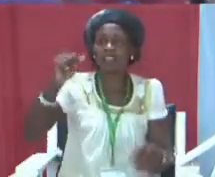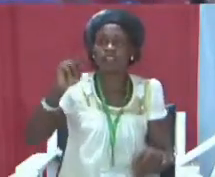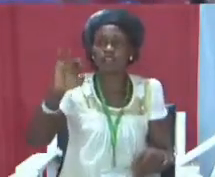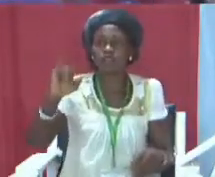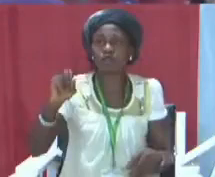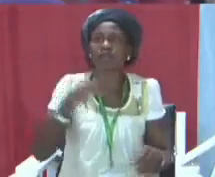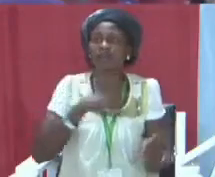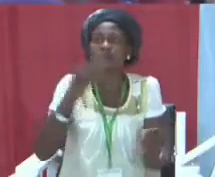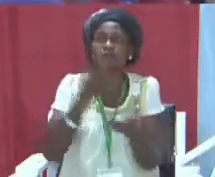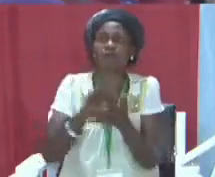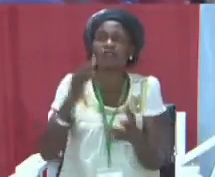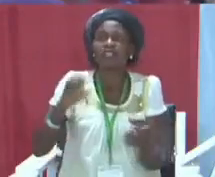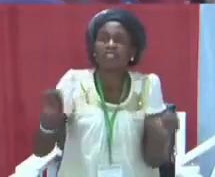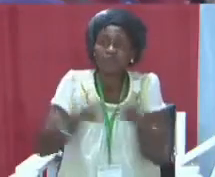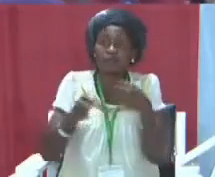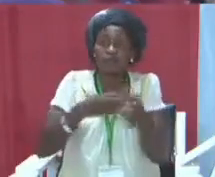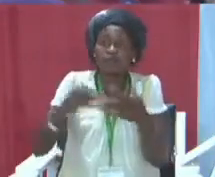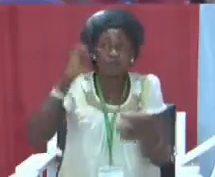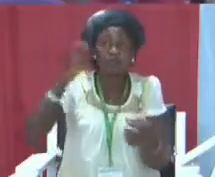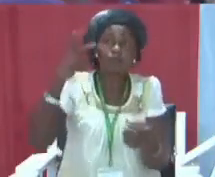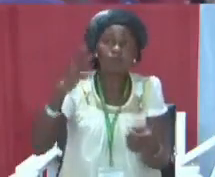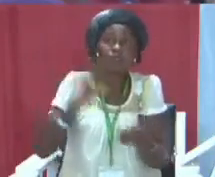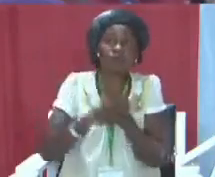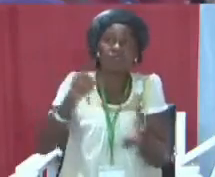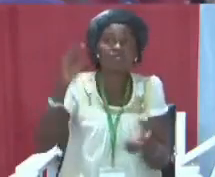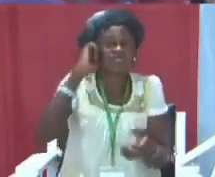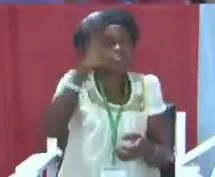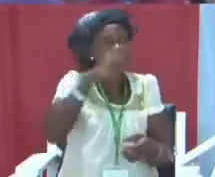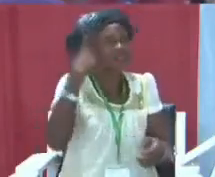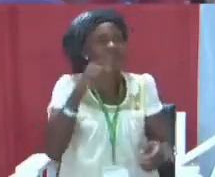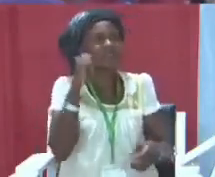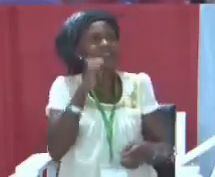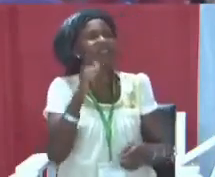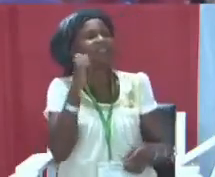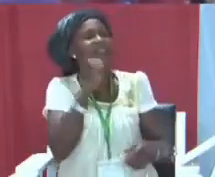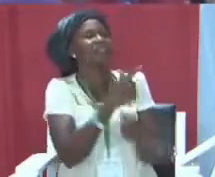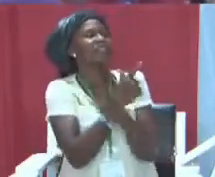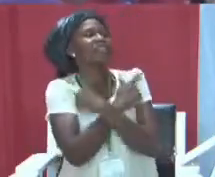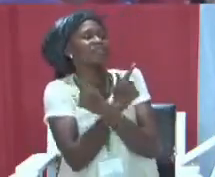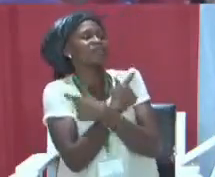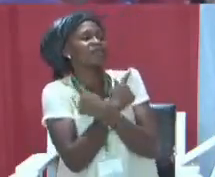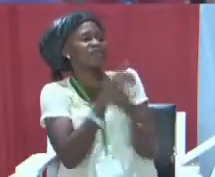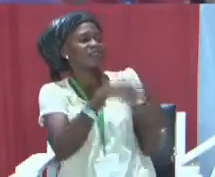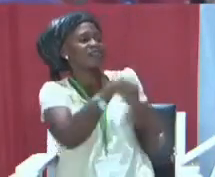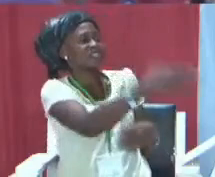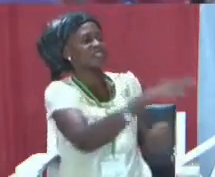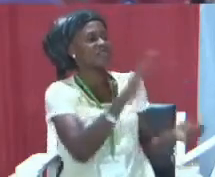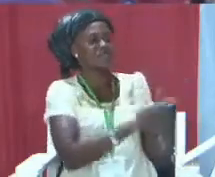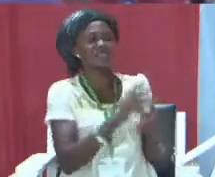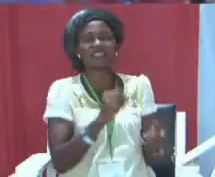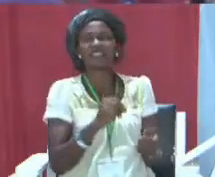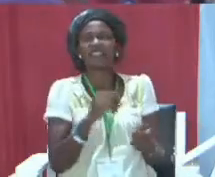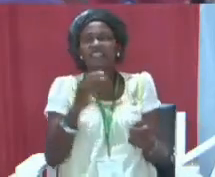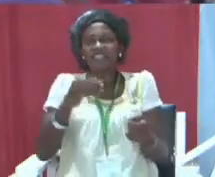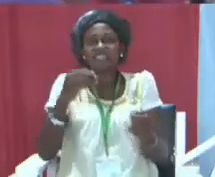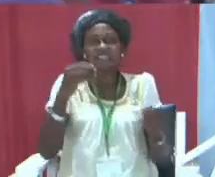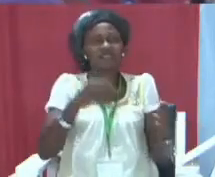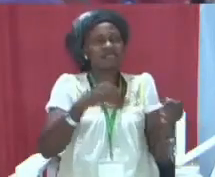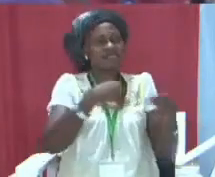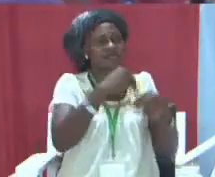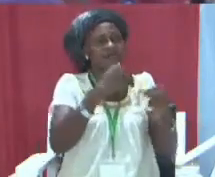was married, he looked for a girlfriend outside his marriage, furnished a room for her,